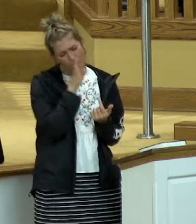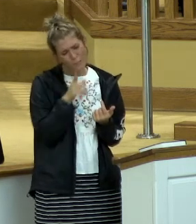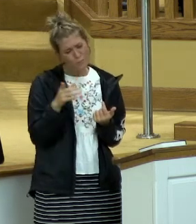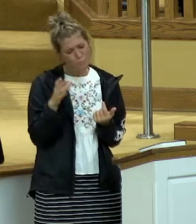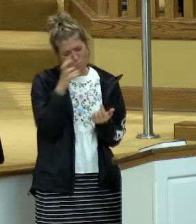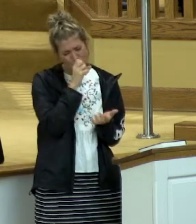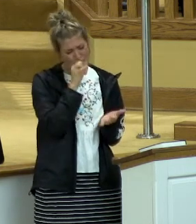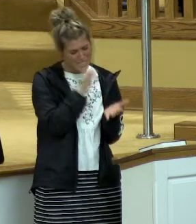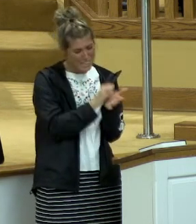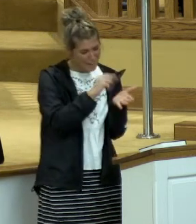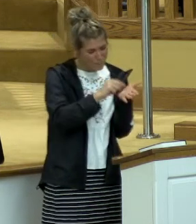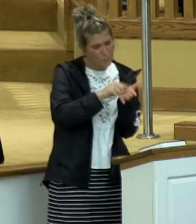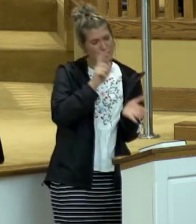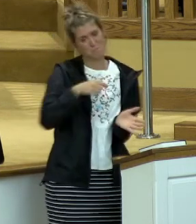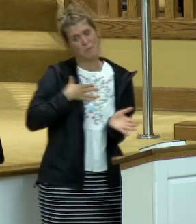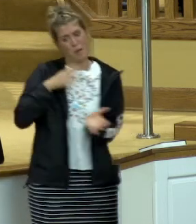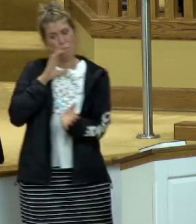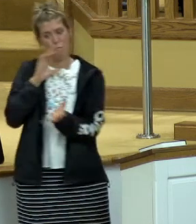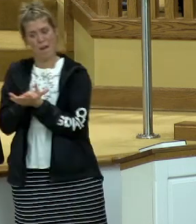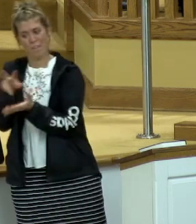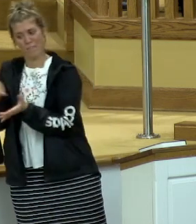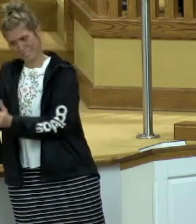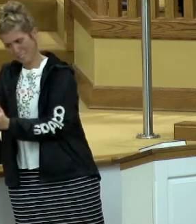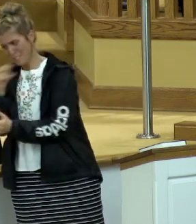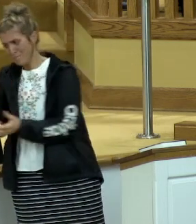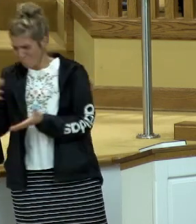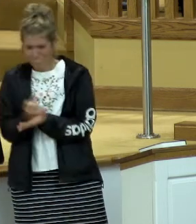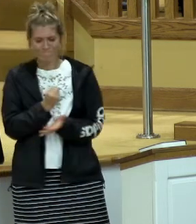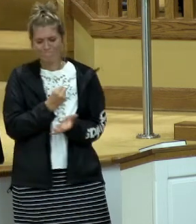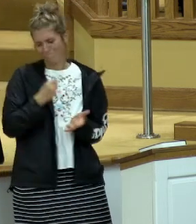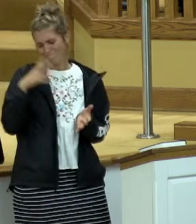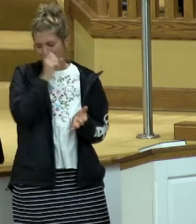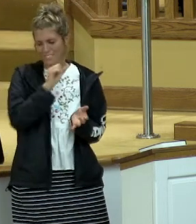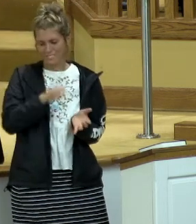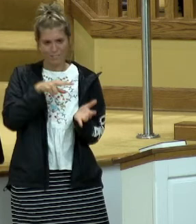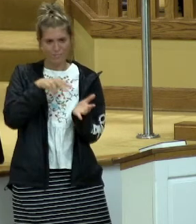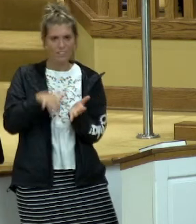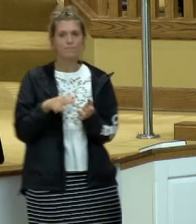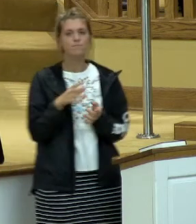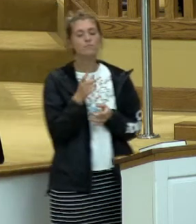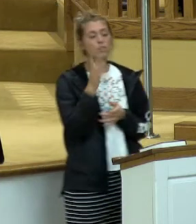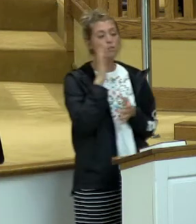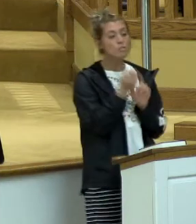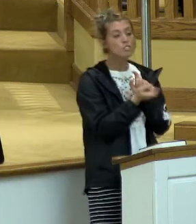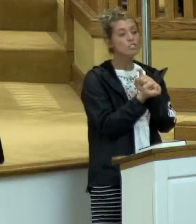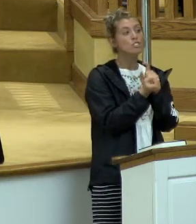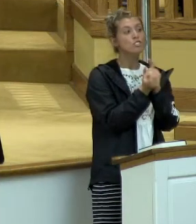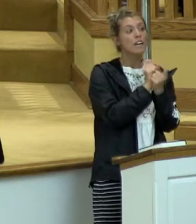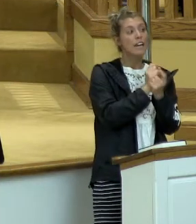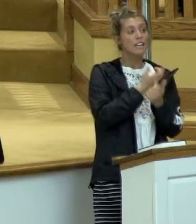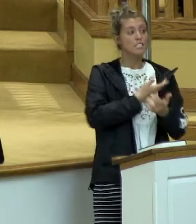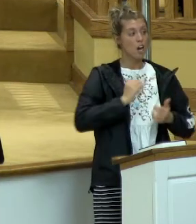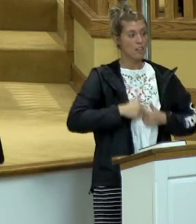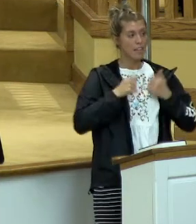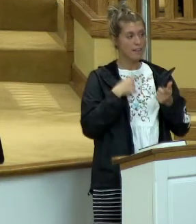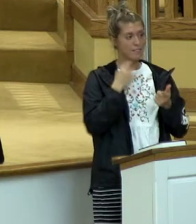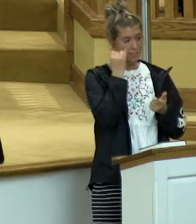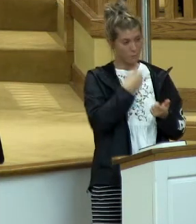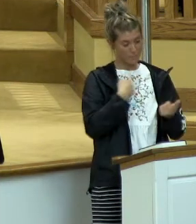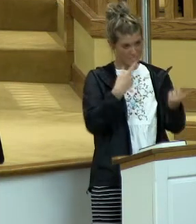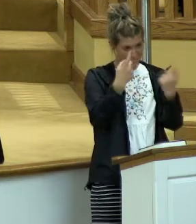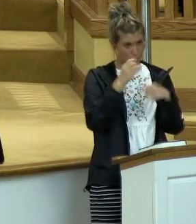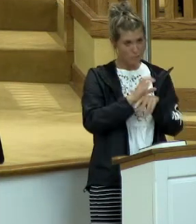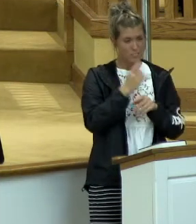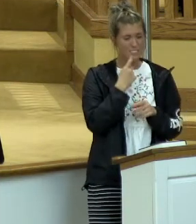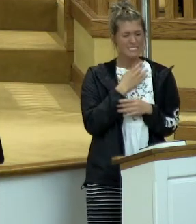God, you missed it. That was supposed to be for my wife, who's still sleeping right now. Isn't it amazing? You would change our lives if we came into church